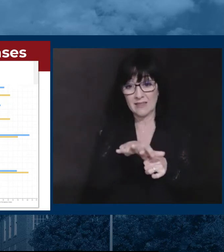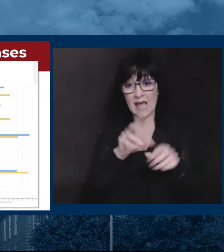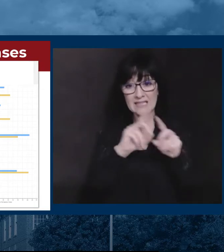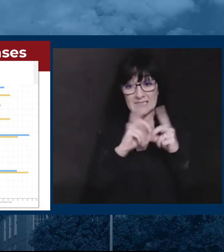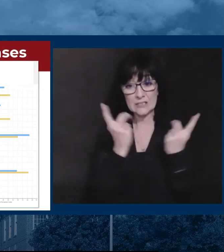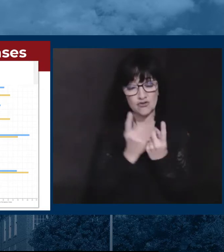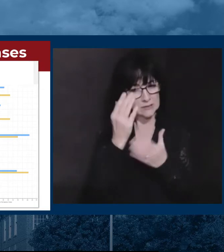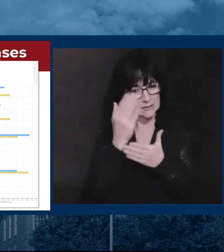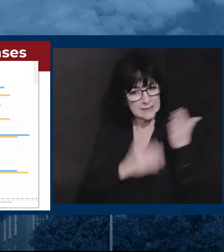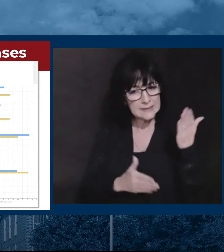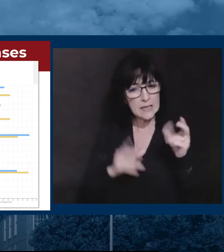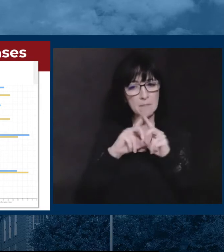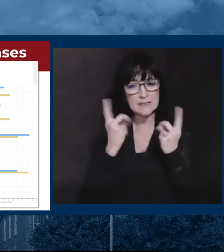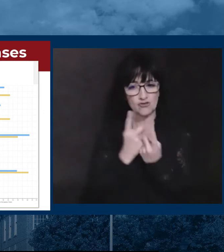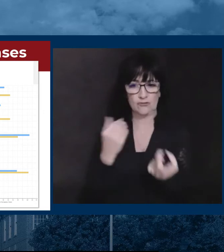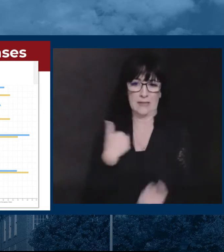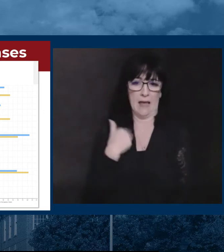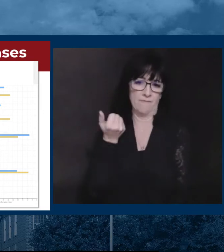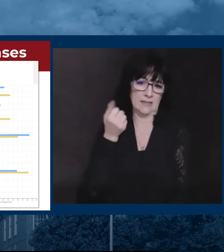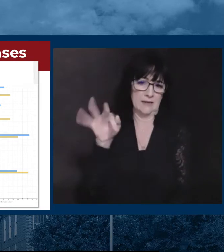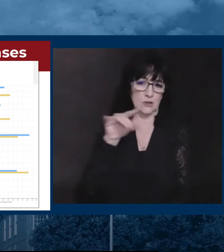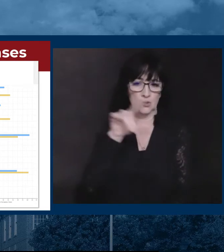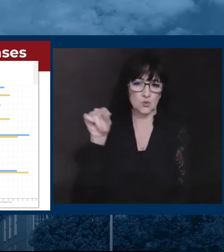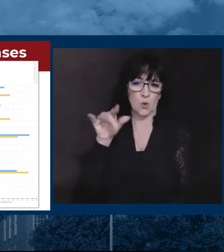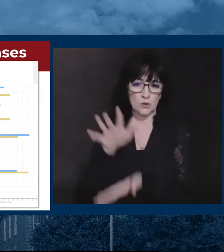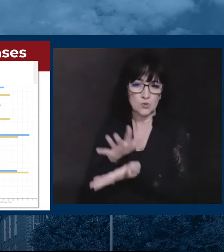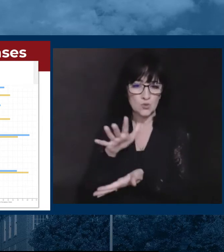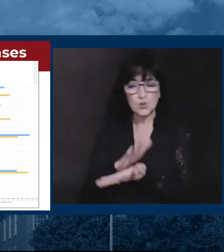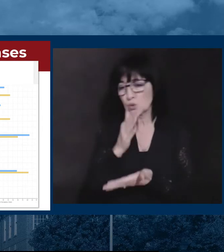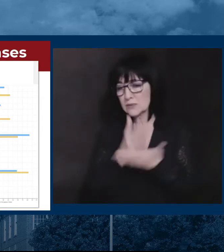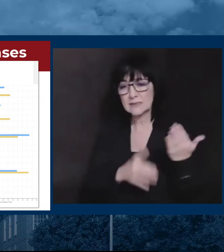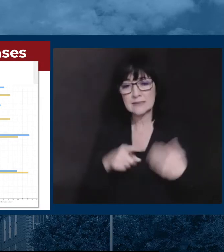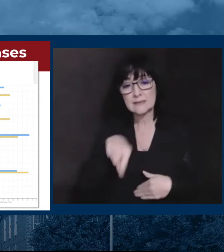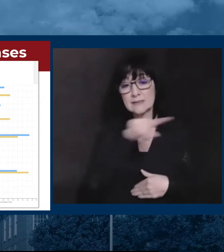certainly makes a difference with that data.